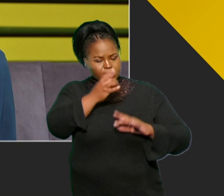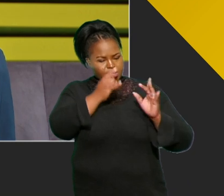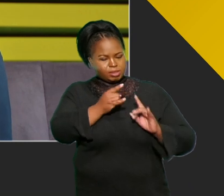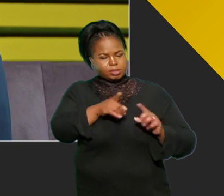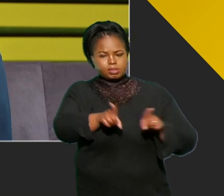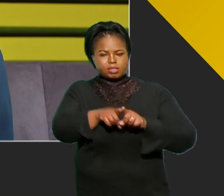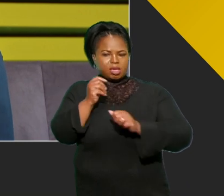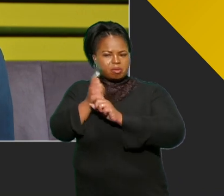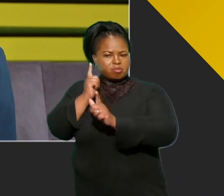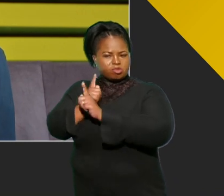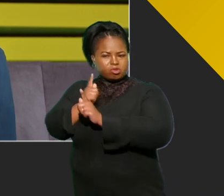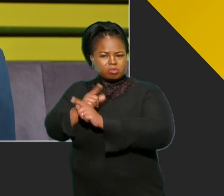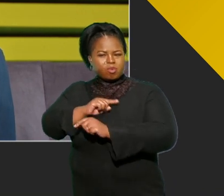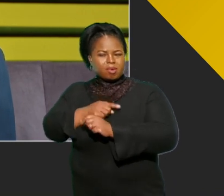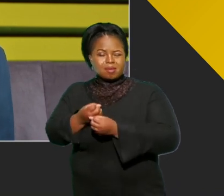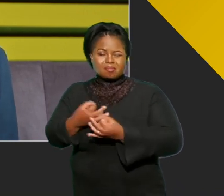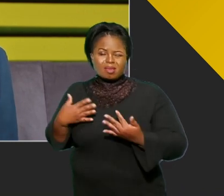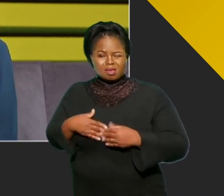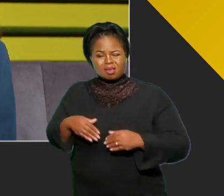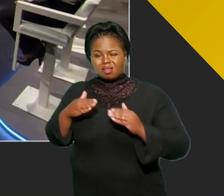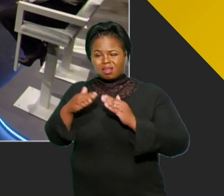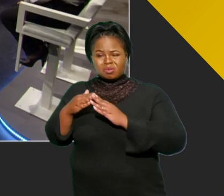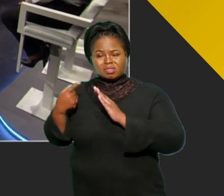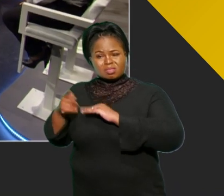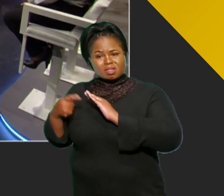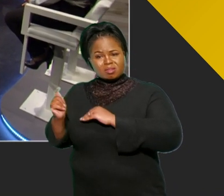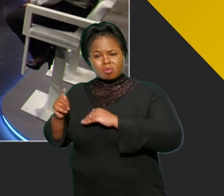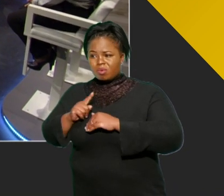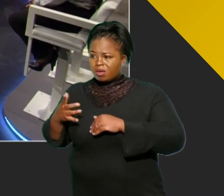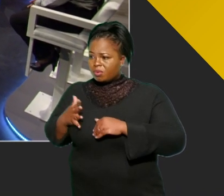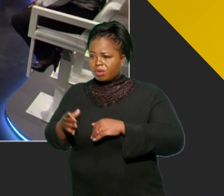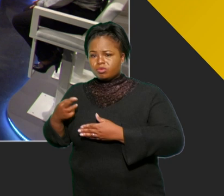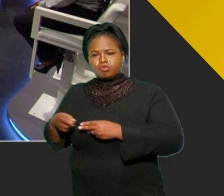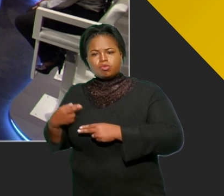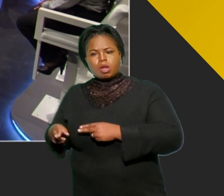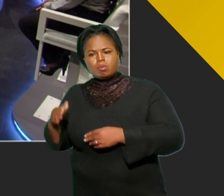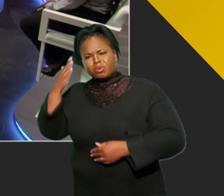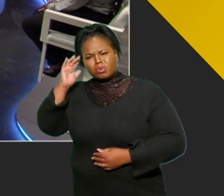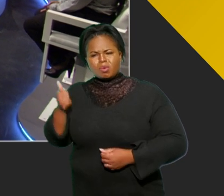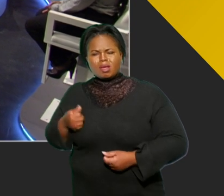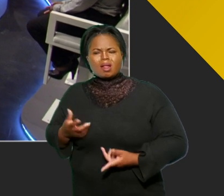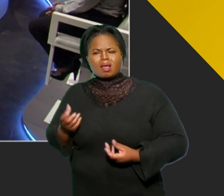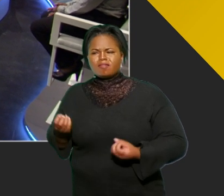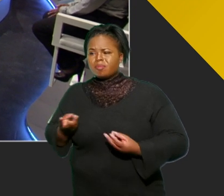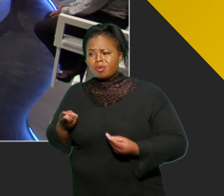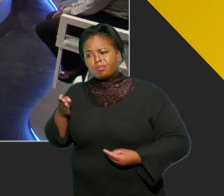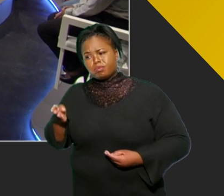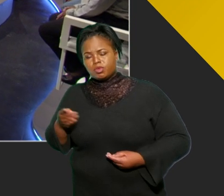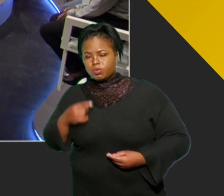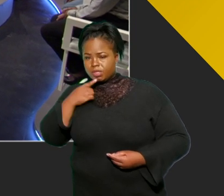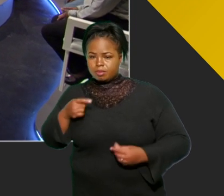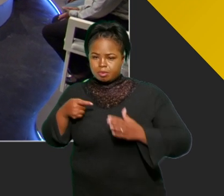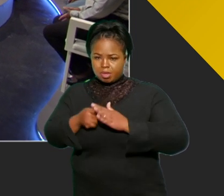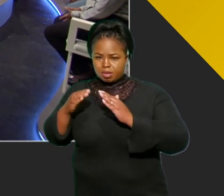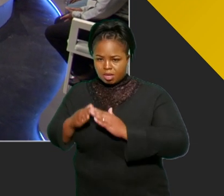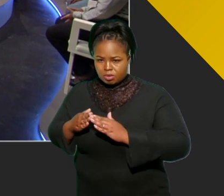in the townships, because there's a lot of properties and things. So people, because they want to rent, we're taking property, you know, but you're like, okay, I'm going to buy this